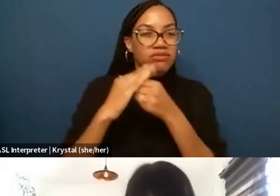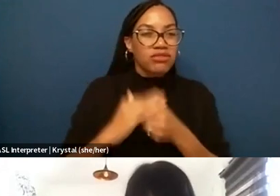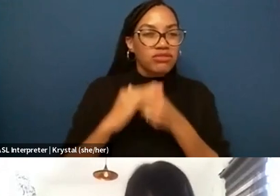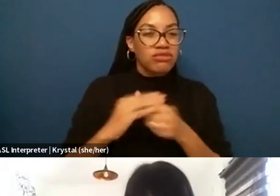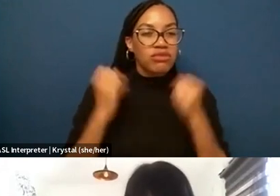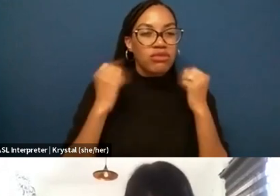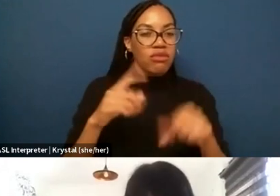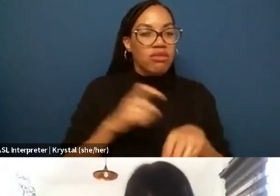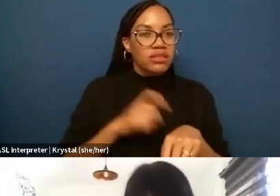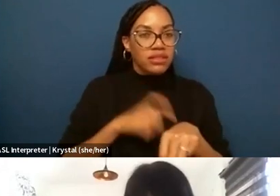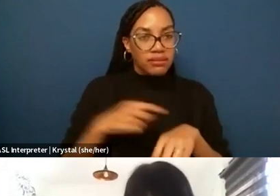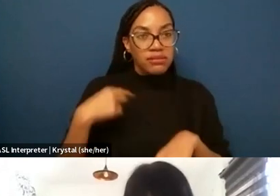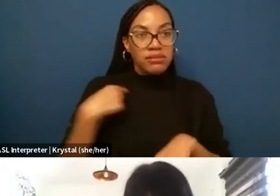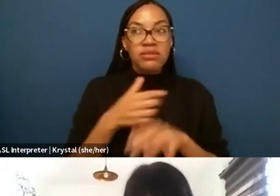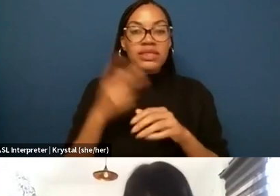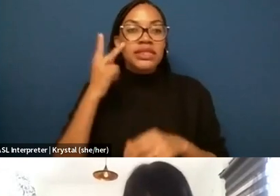constantly sold the lies of